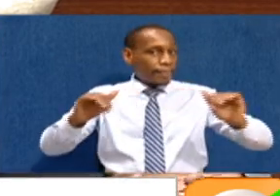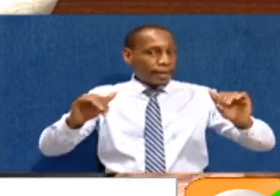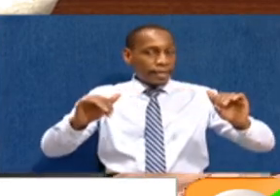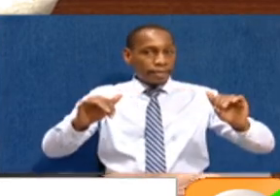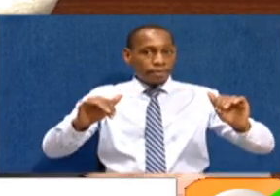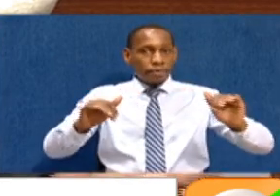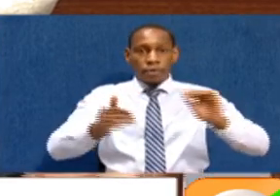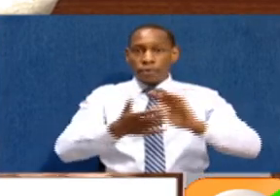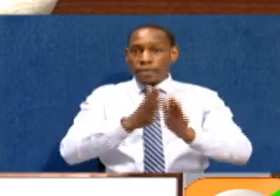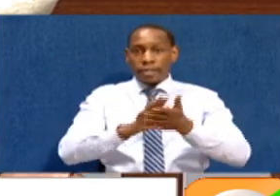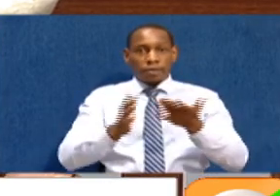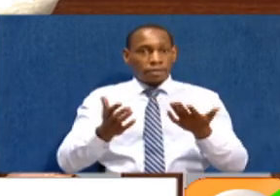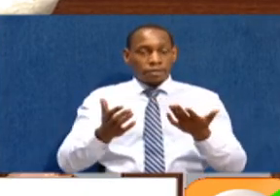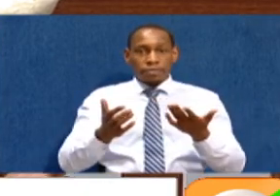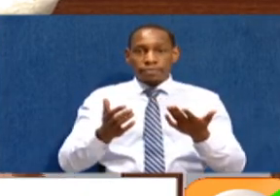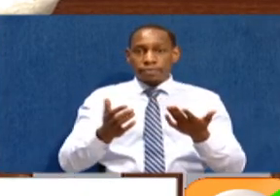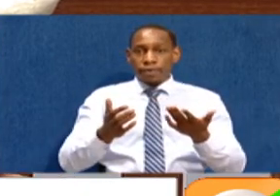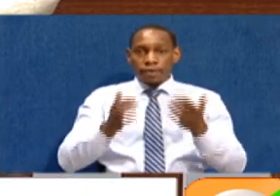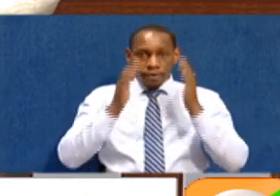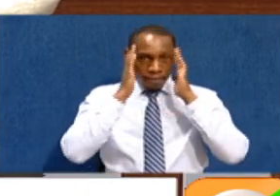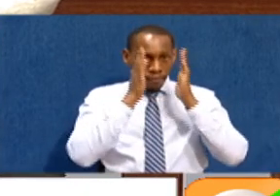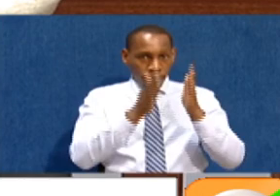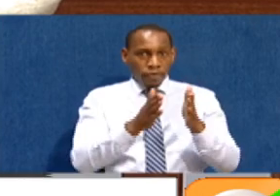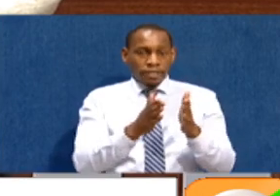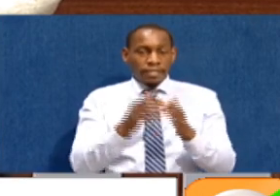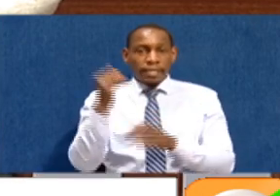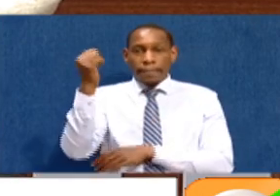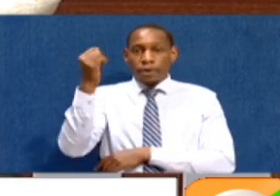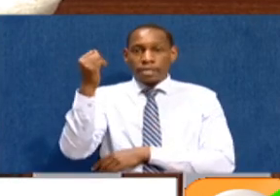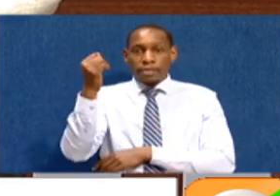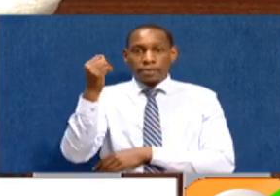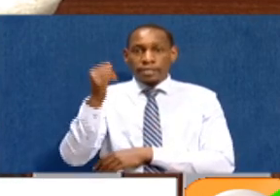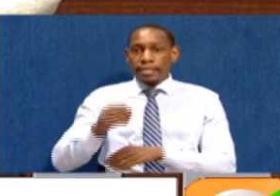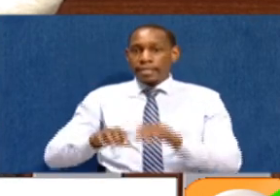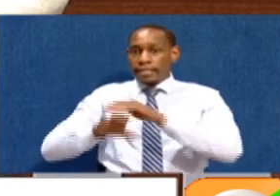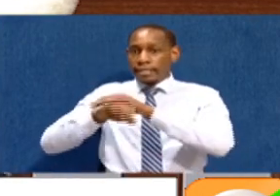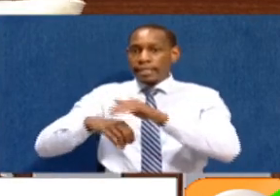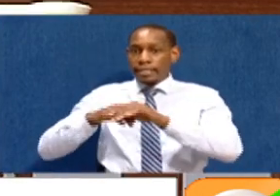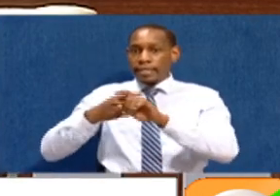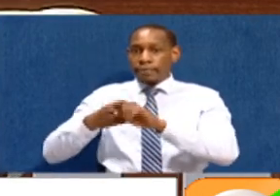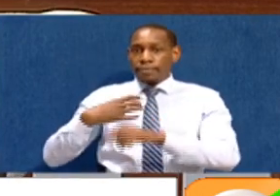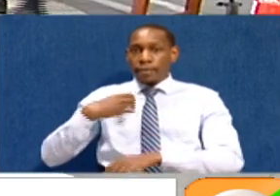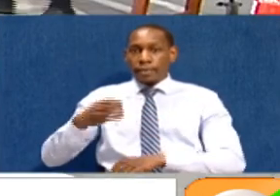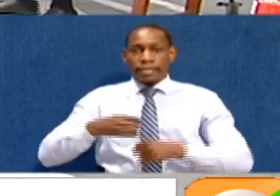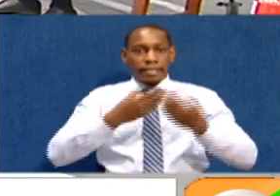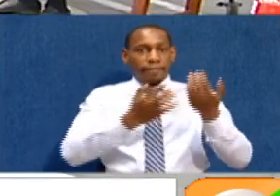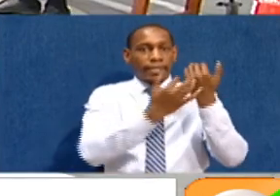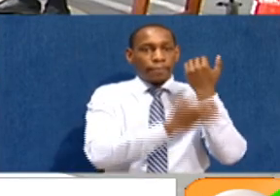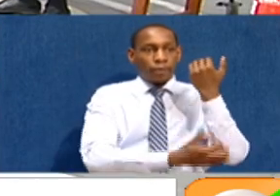and without giving prominence to the politics of Robin Hoodism. Mm.